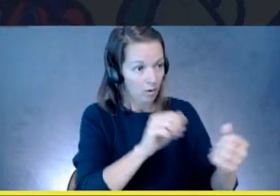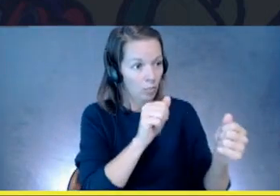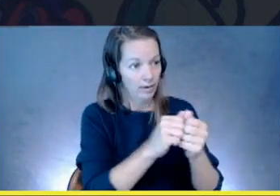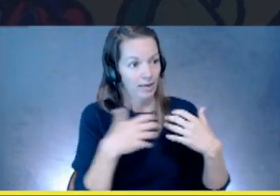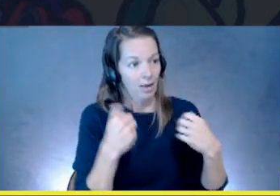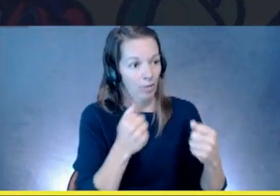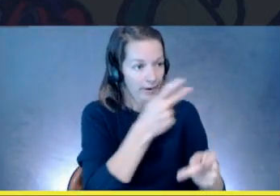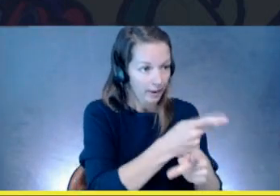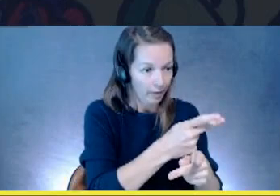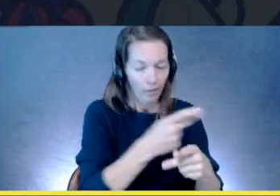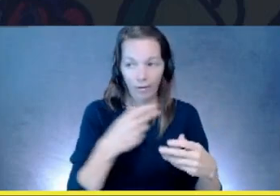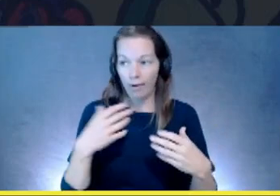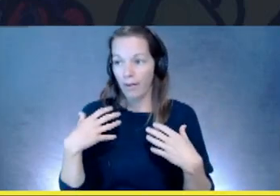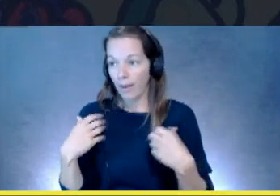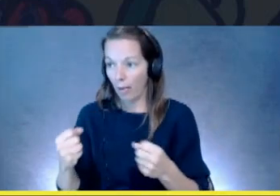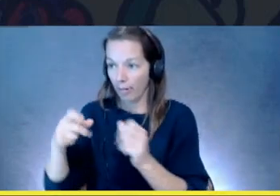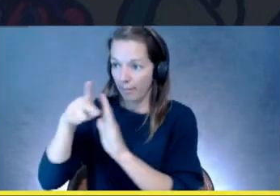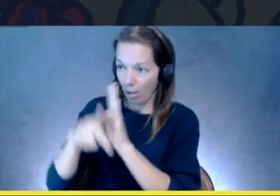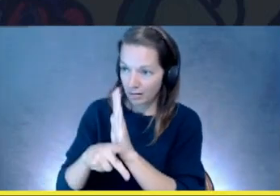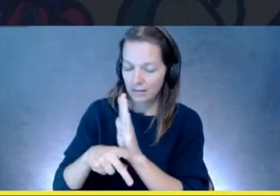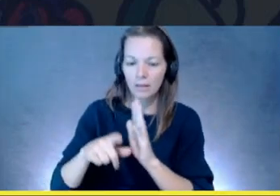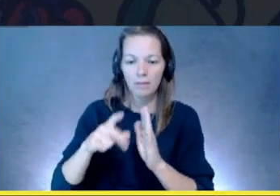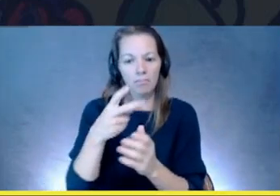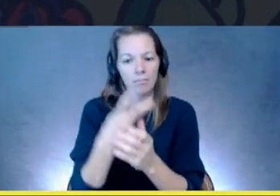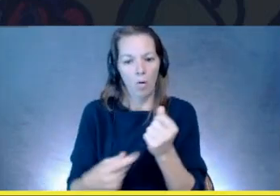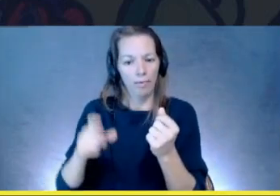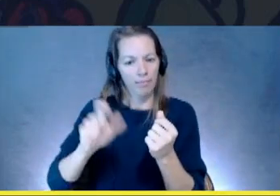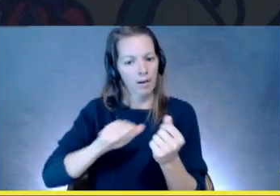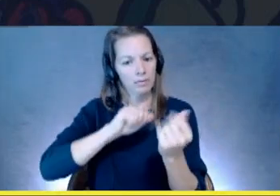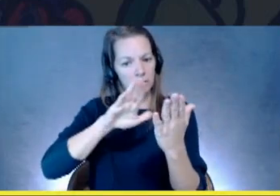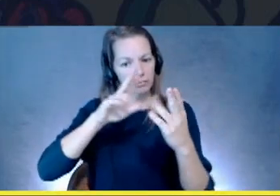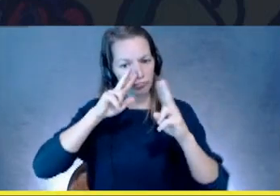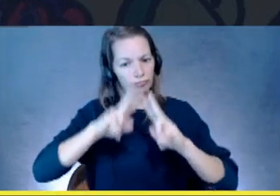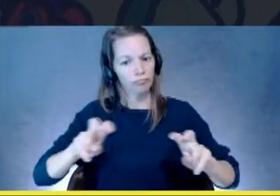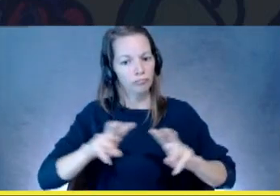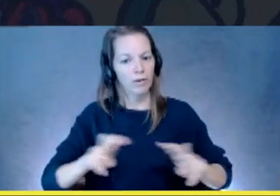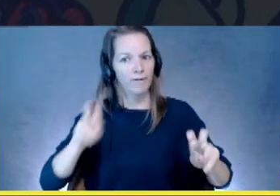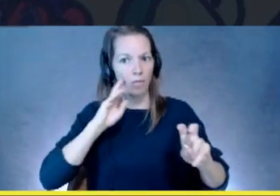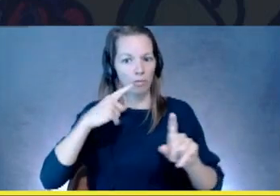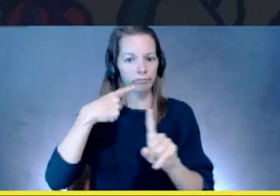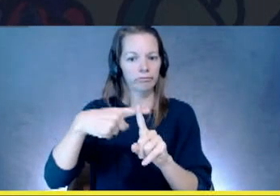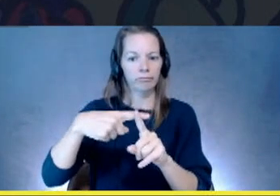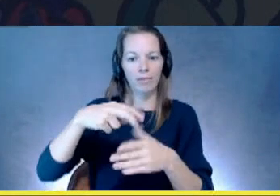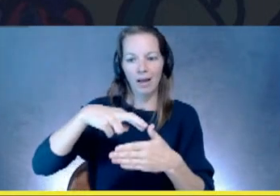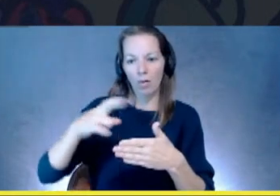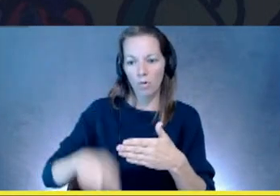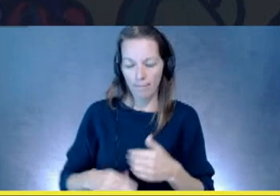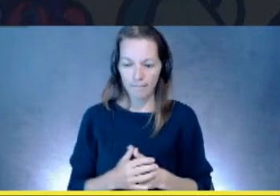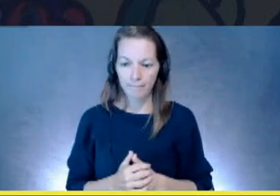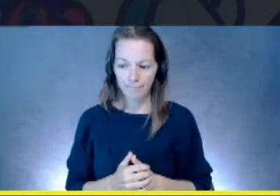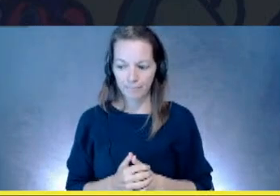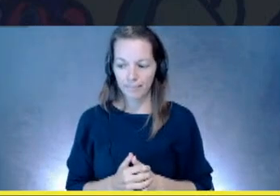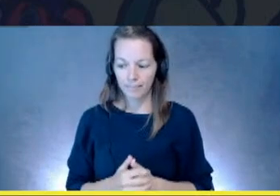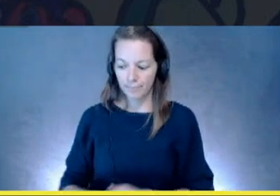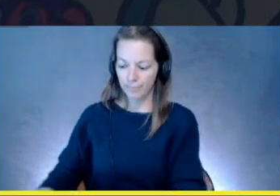and both need to be addressed to ensure most positive outcomes. Next slide, please.